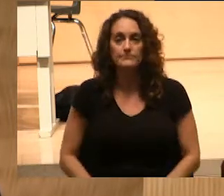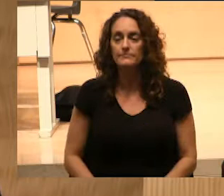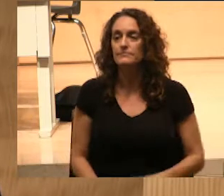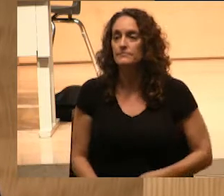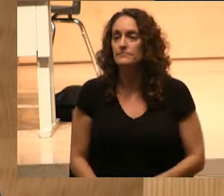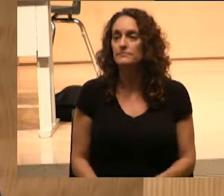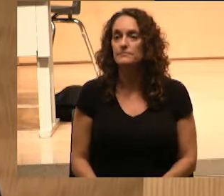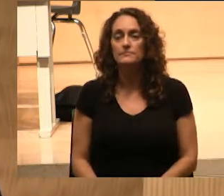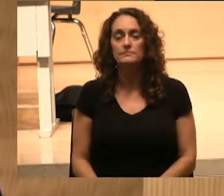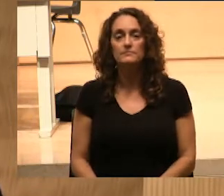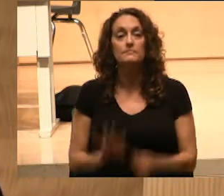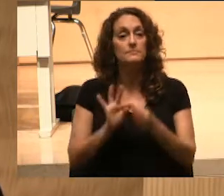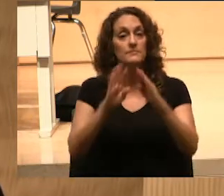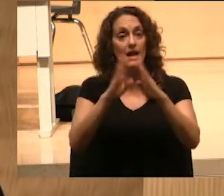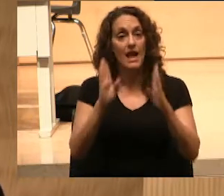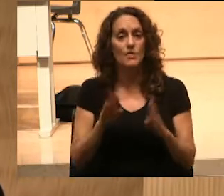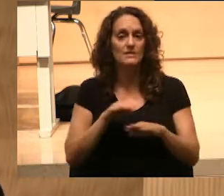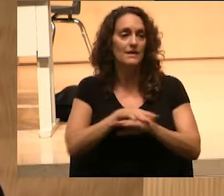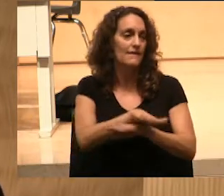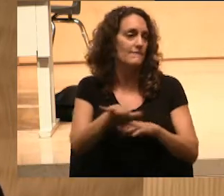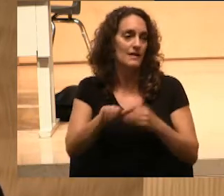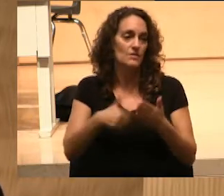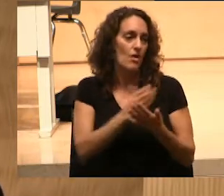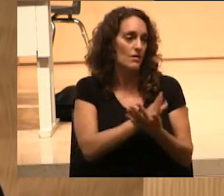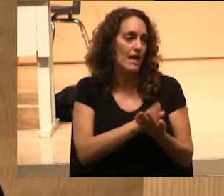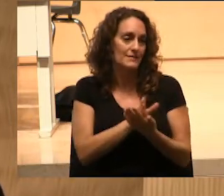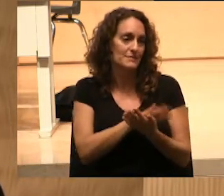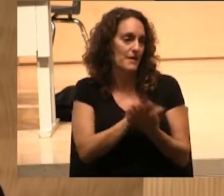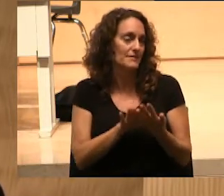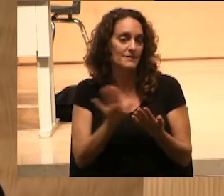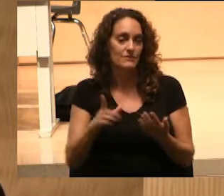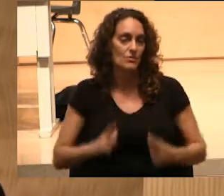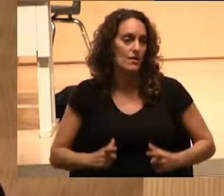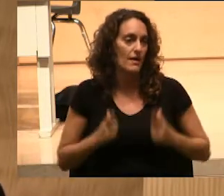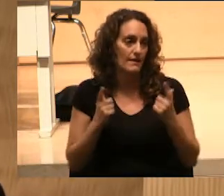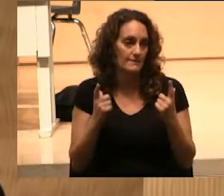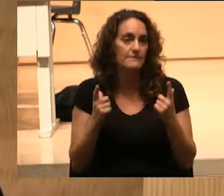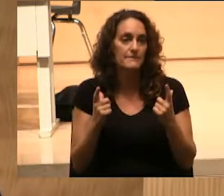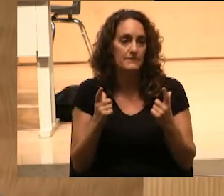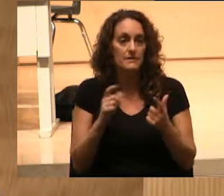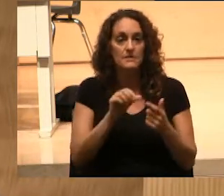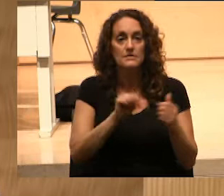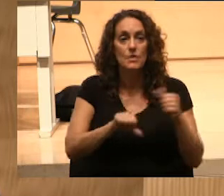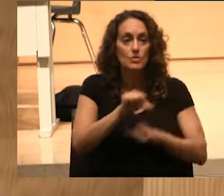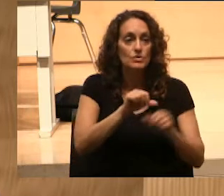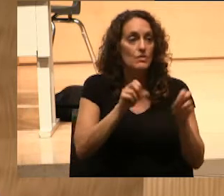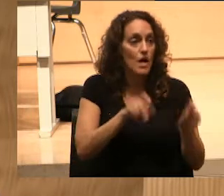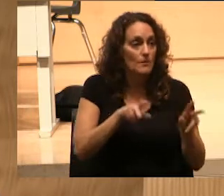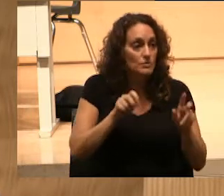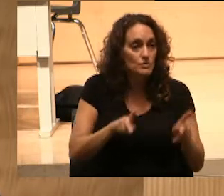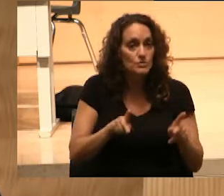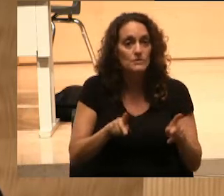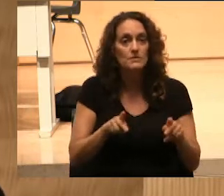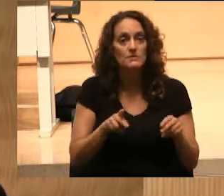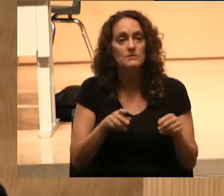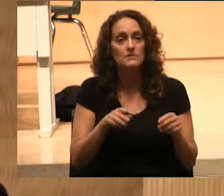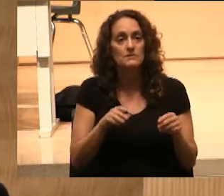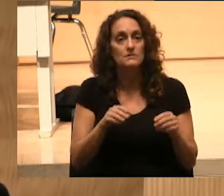So again, housing affects all aspects of life. Living independently can open up social opportunities where they previously were